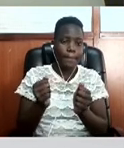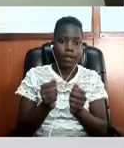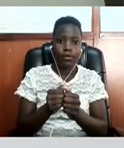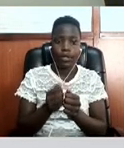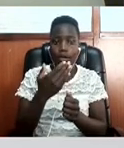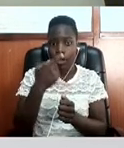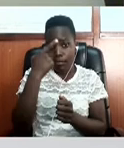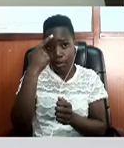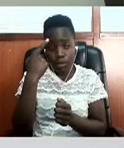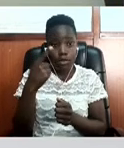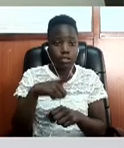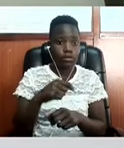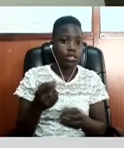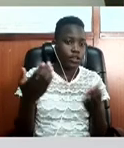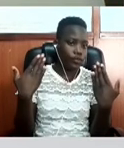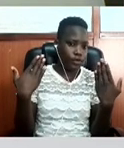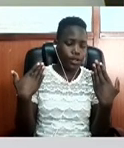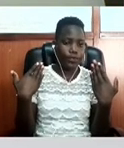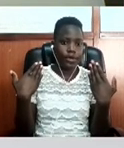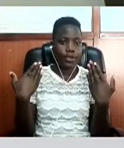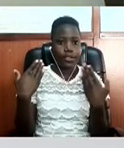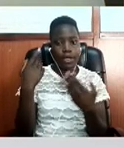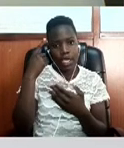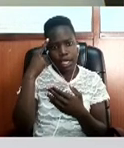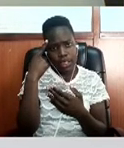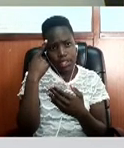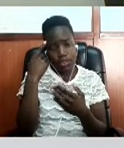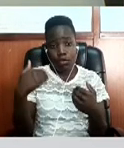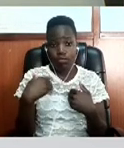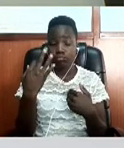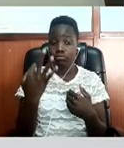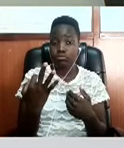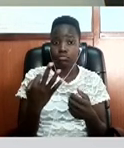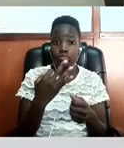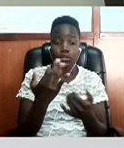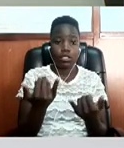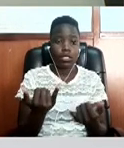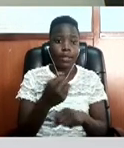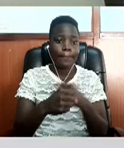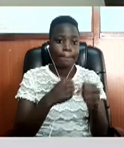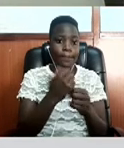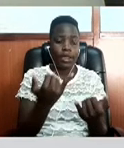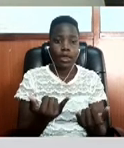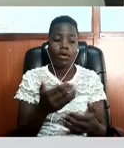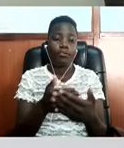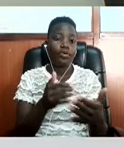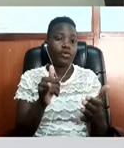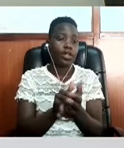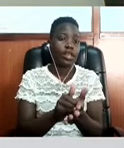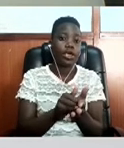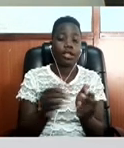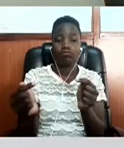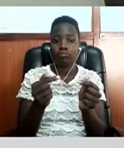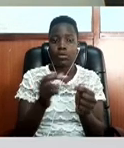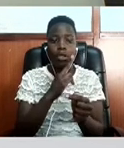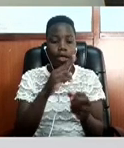forever. It will take another, I think we are on 3 years now before such a dispute is resolved. The